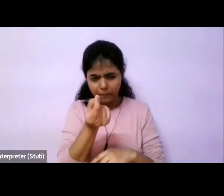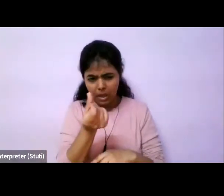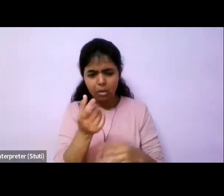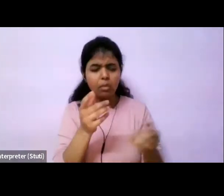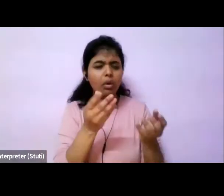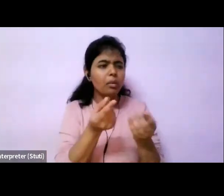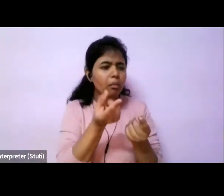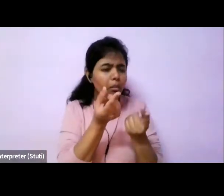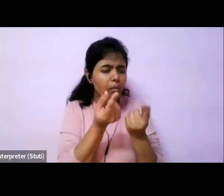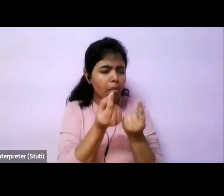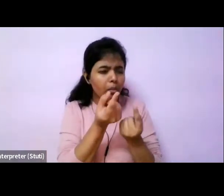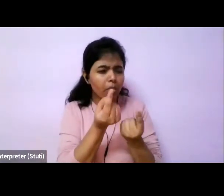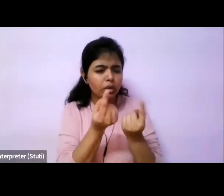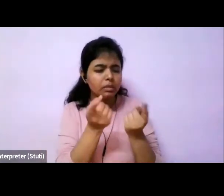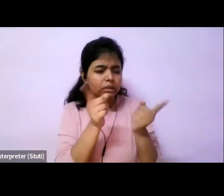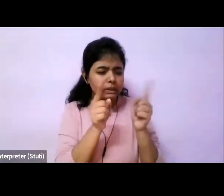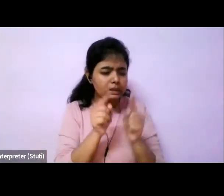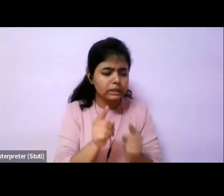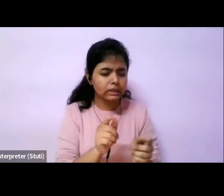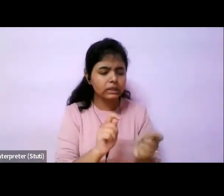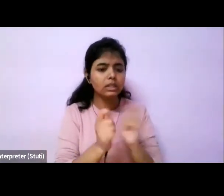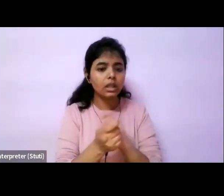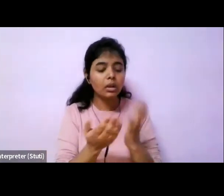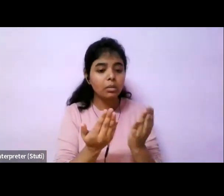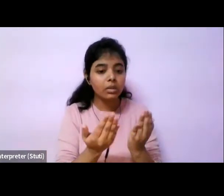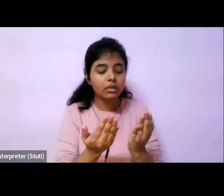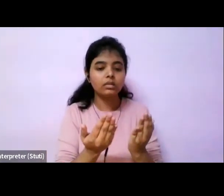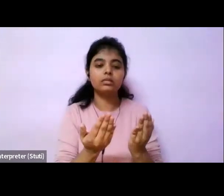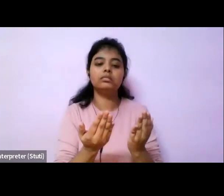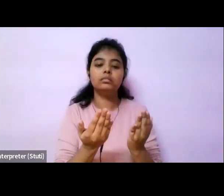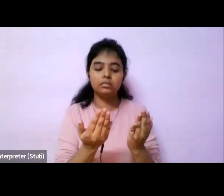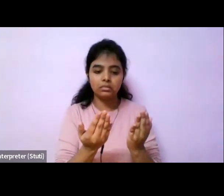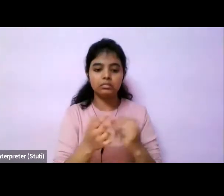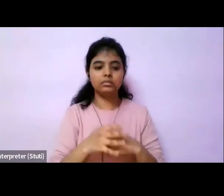makes normanes shun disability as a contagion.